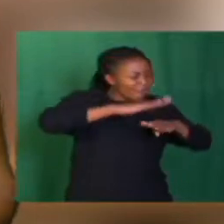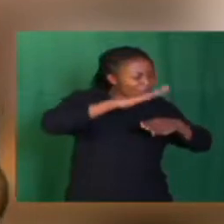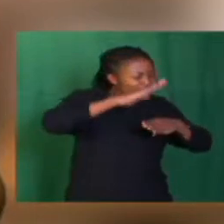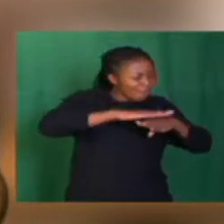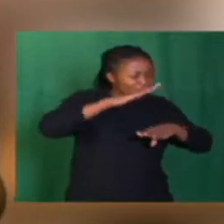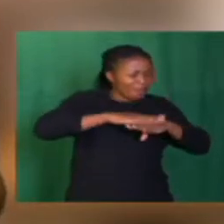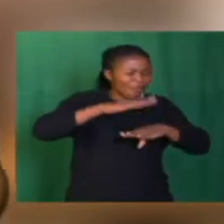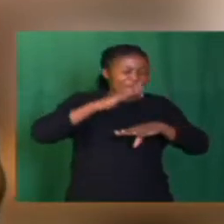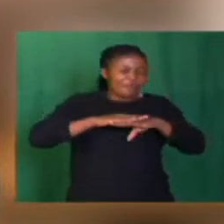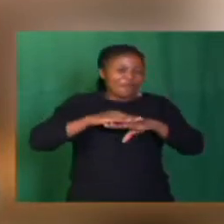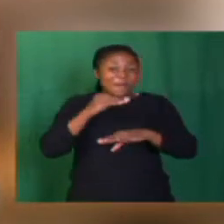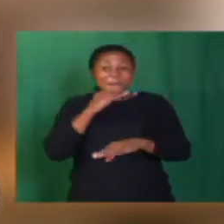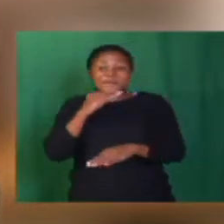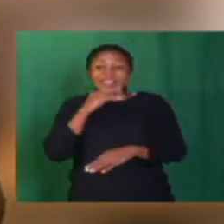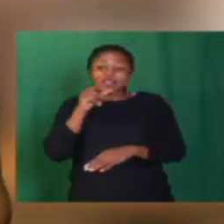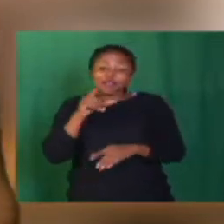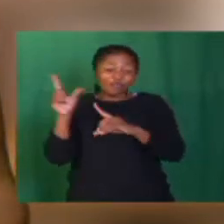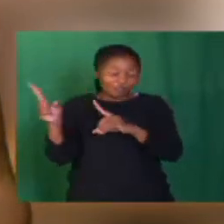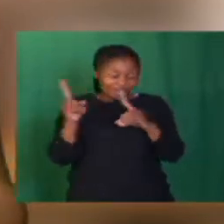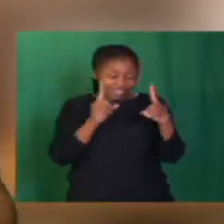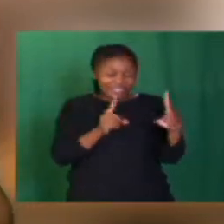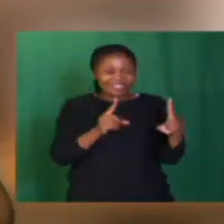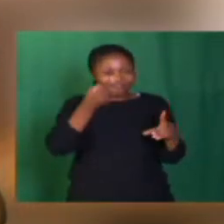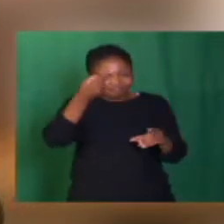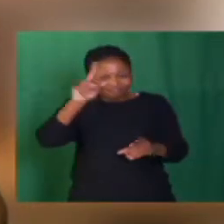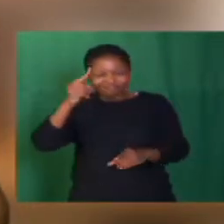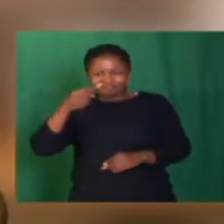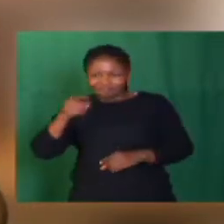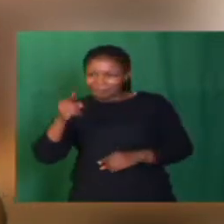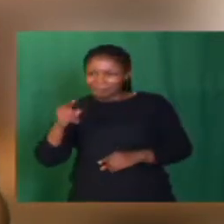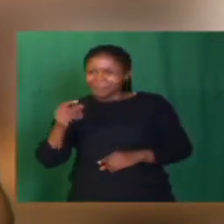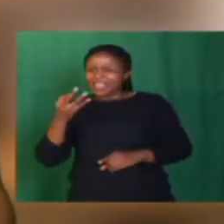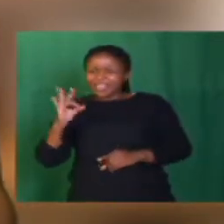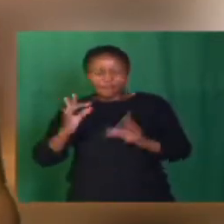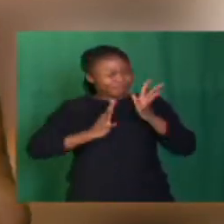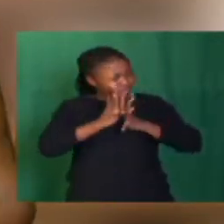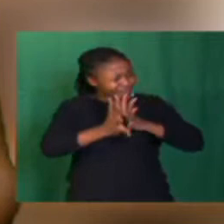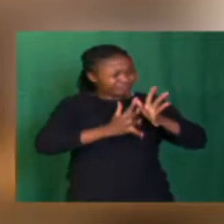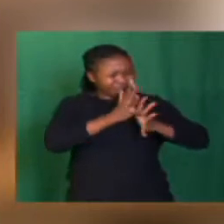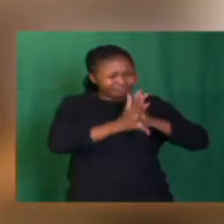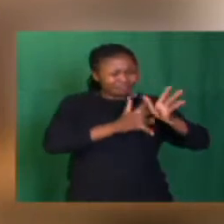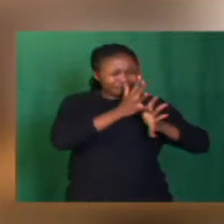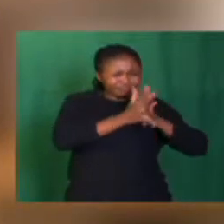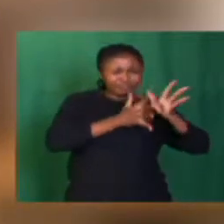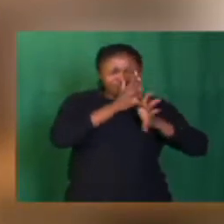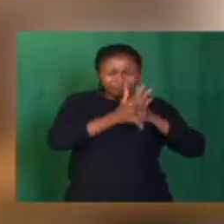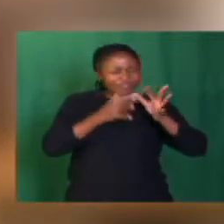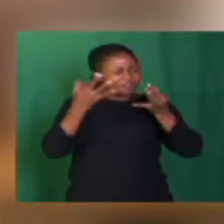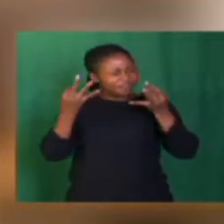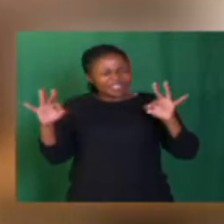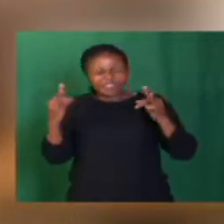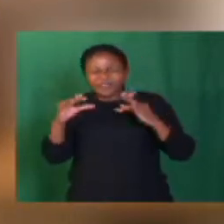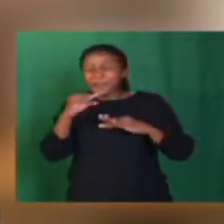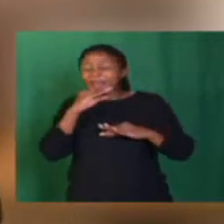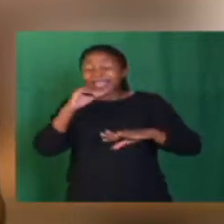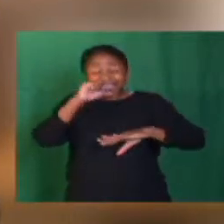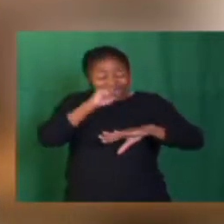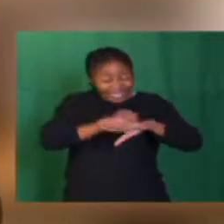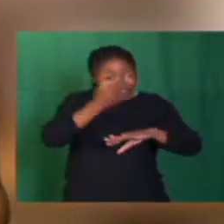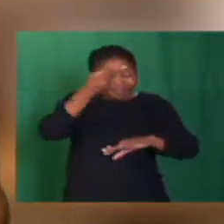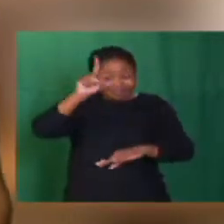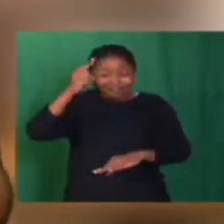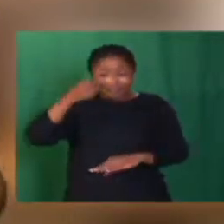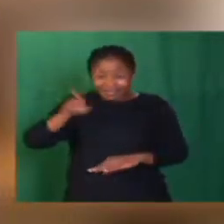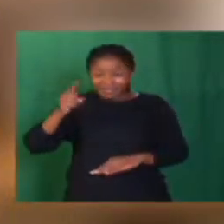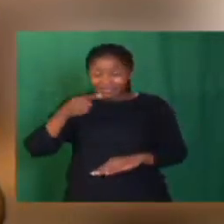find that you score very high marks. It is also important, like I said earlier, that in this part of your exam or your